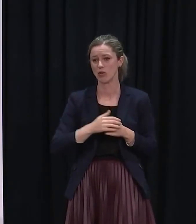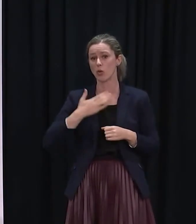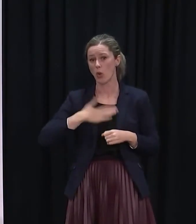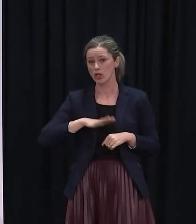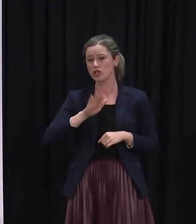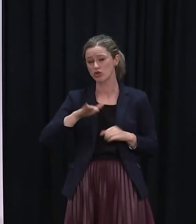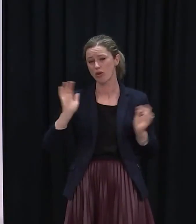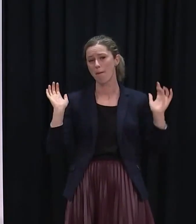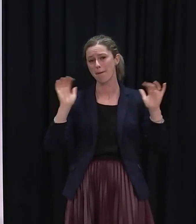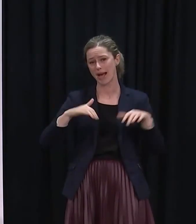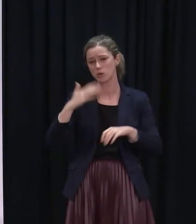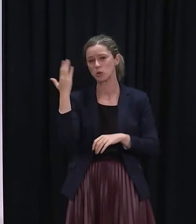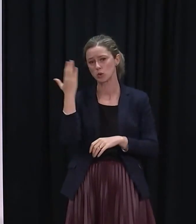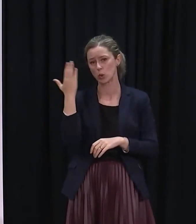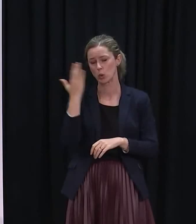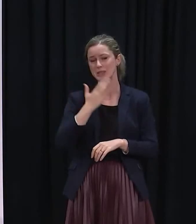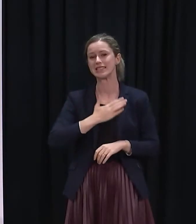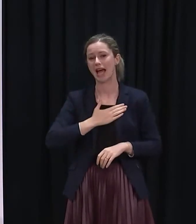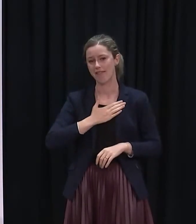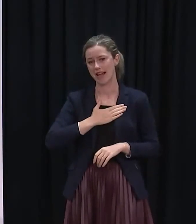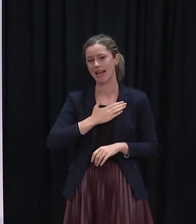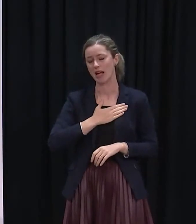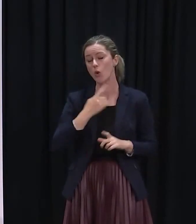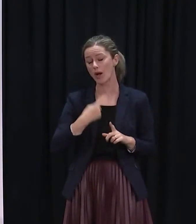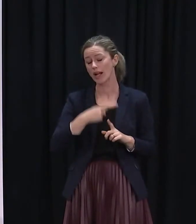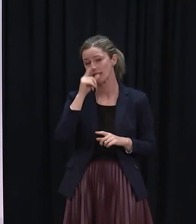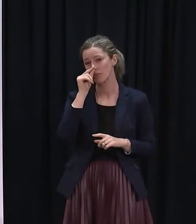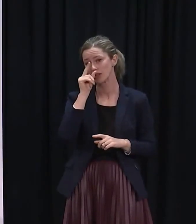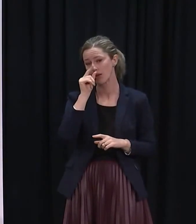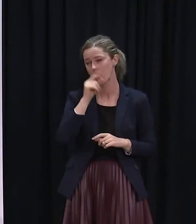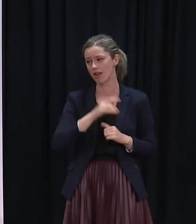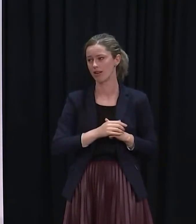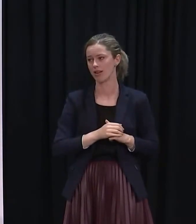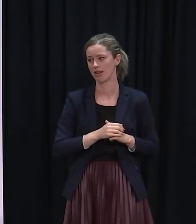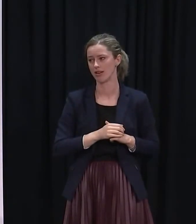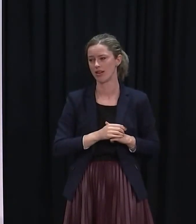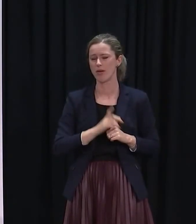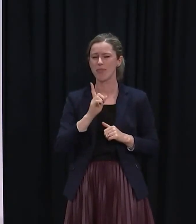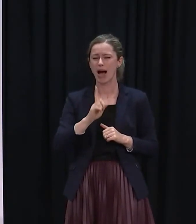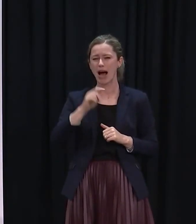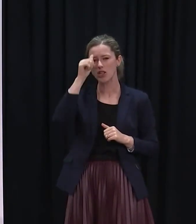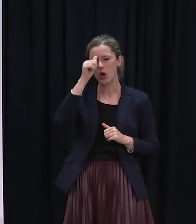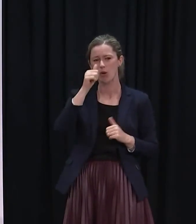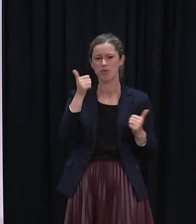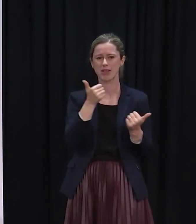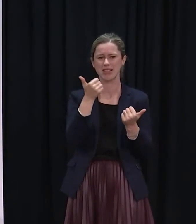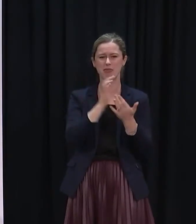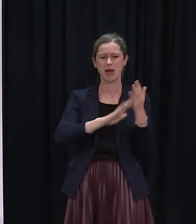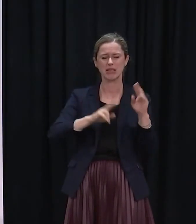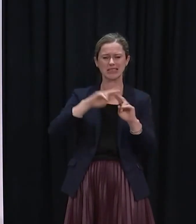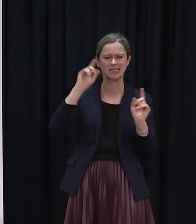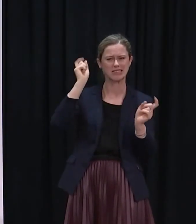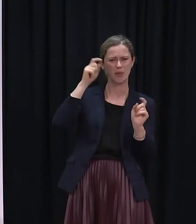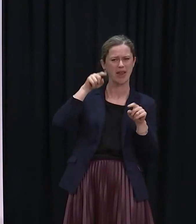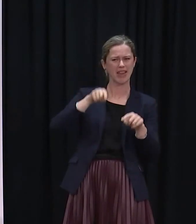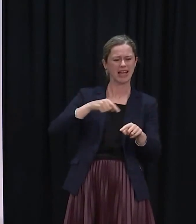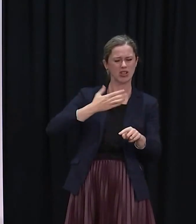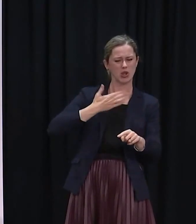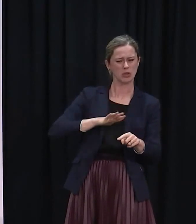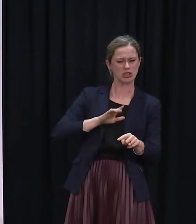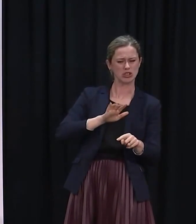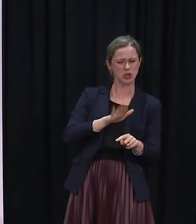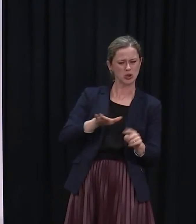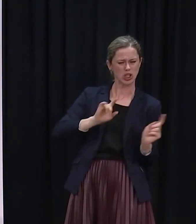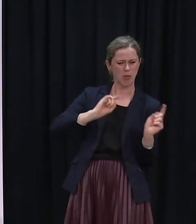want to see those kids back in school as quickly as we can and as safely as we can. But I know there's a lot of parental anxiety around that too. They don't want to